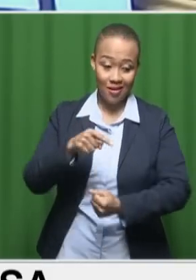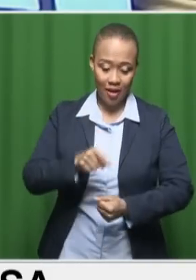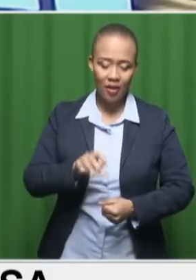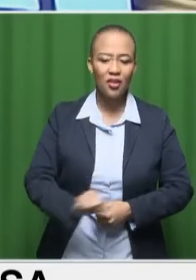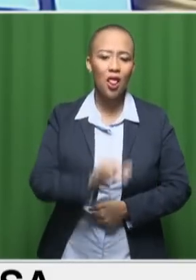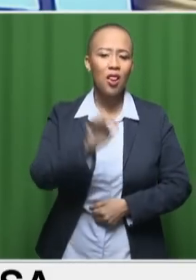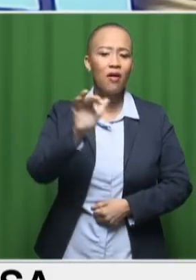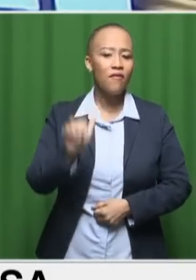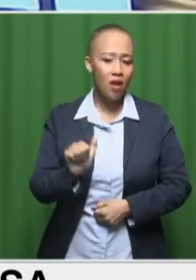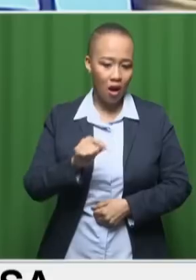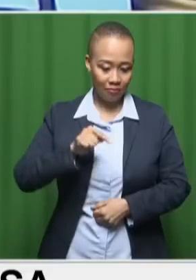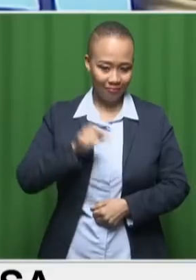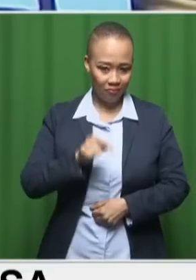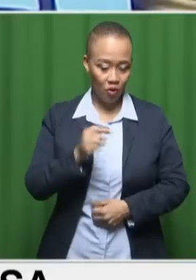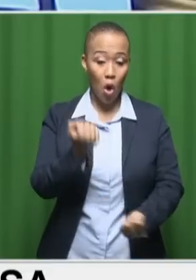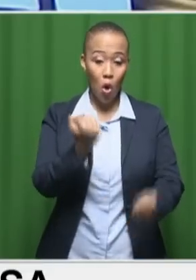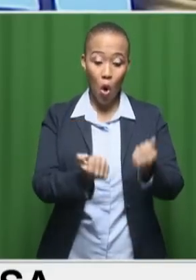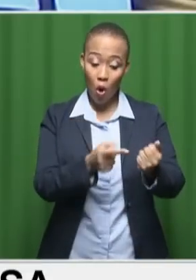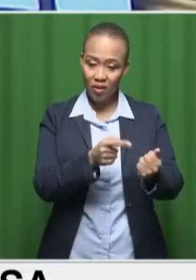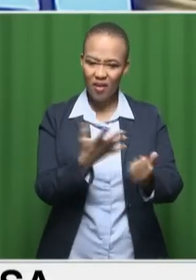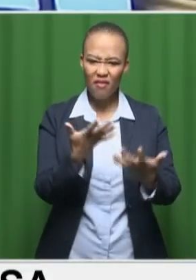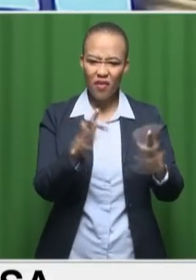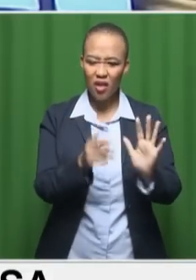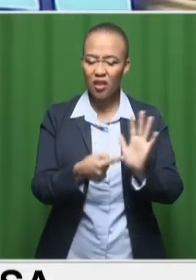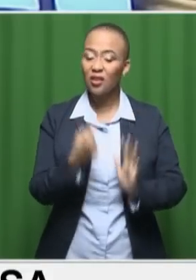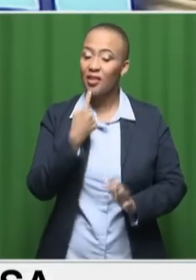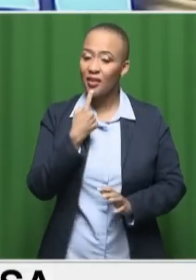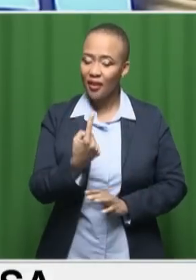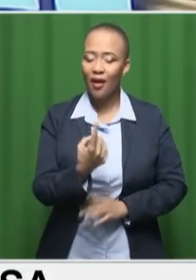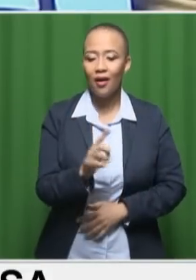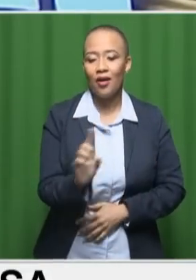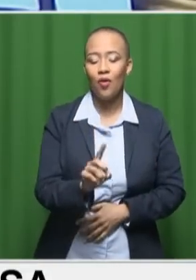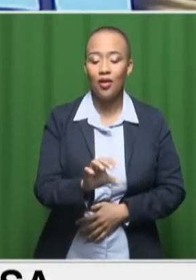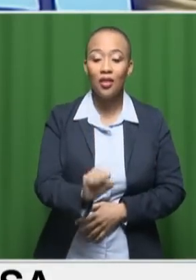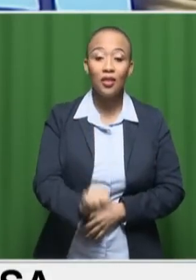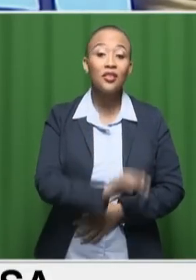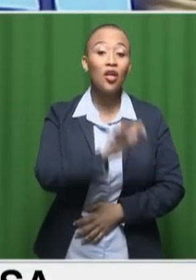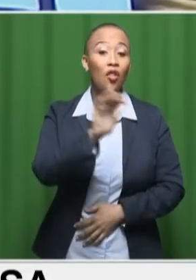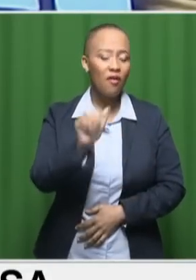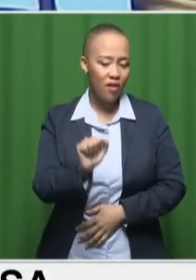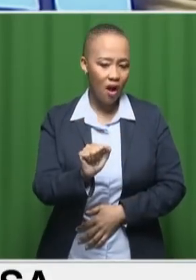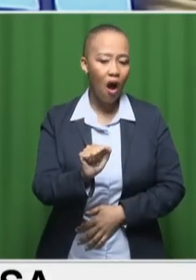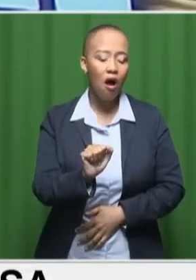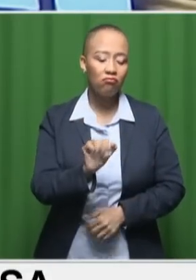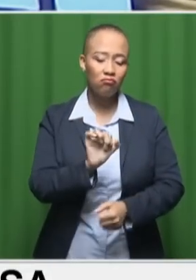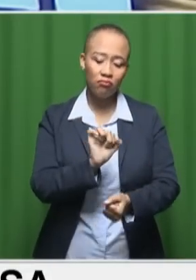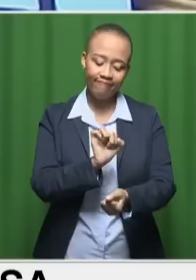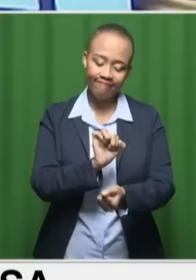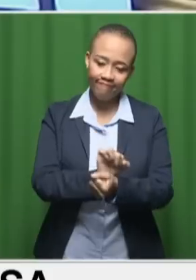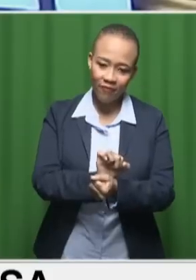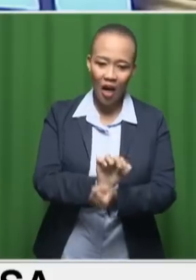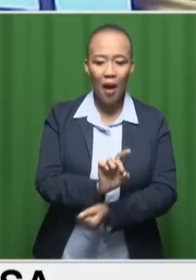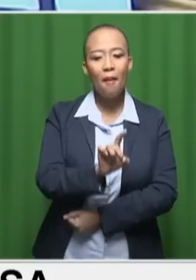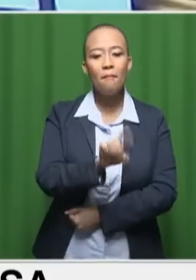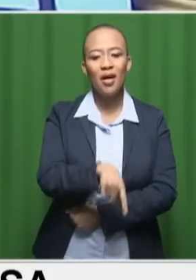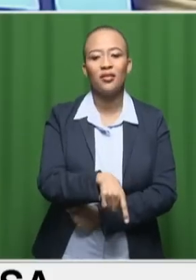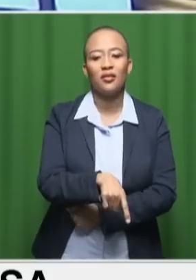commitments to treaties that it has signed, and in this case, the Rome Statute that created the International Criminal